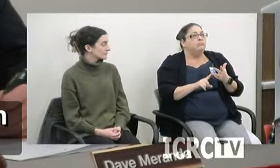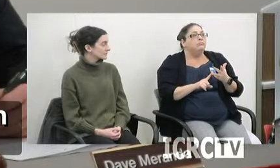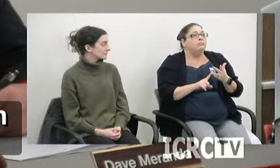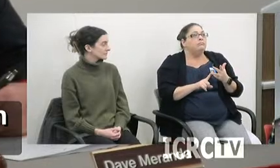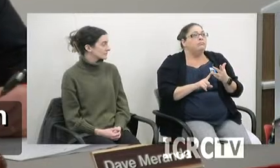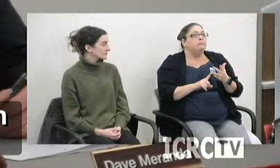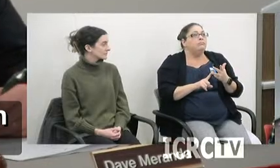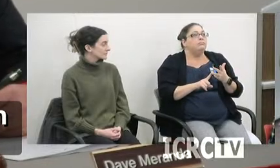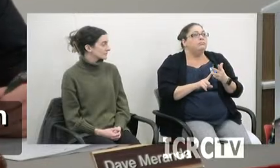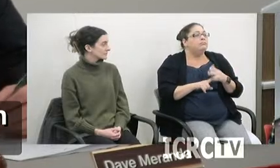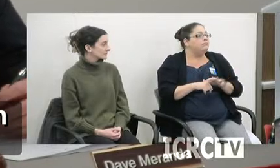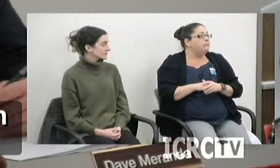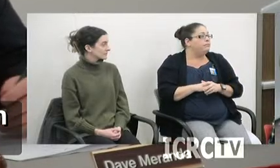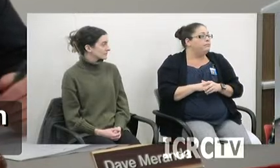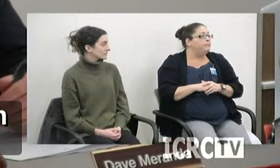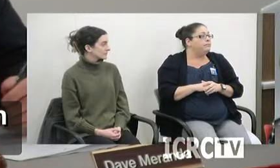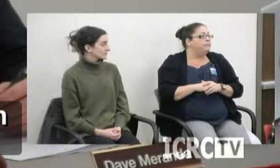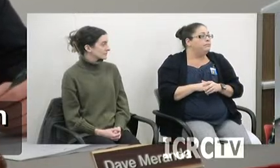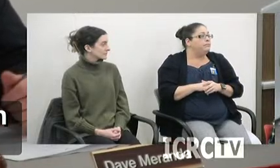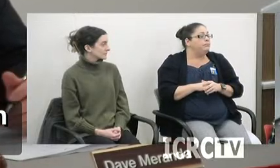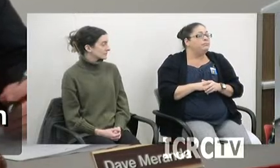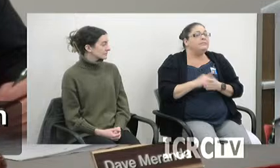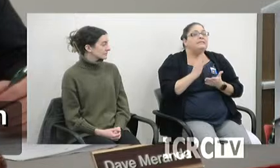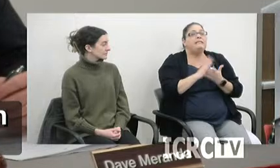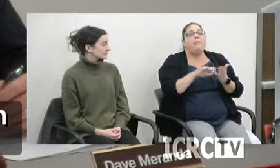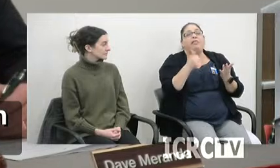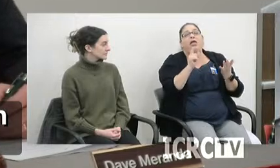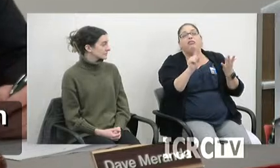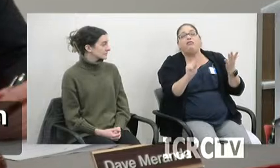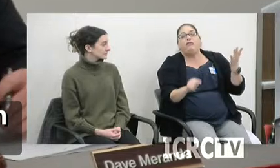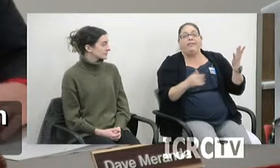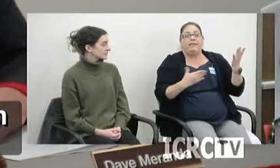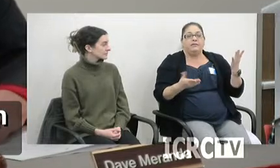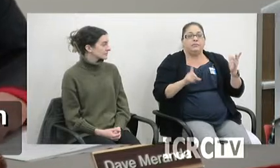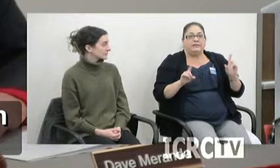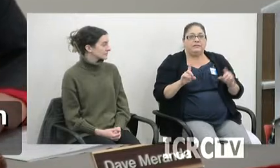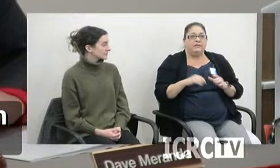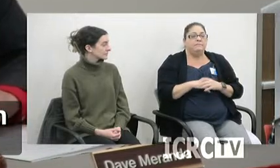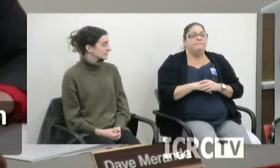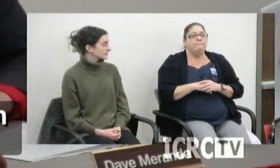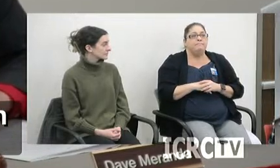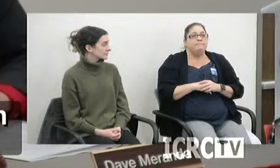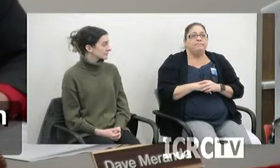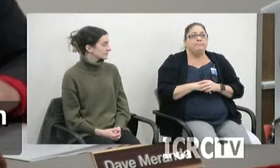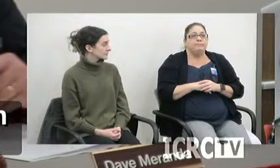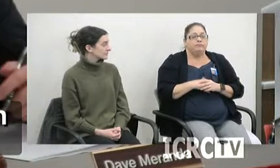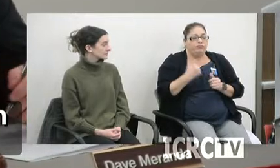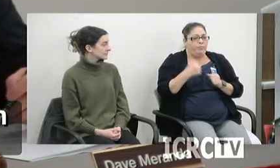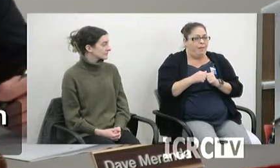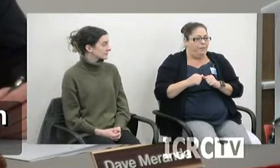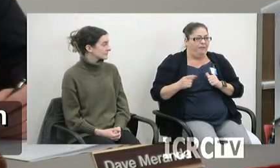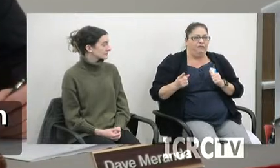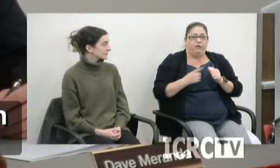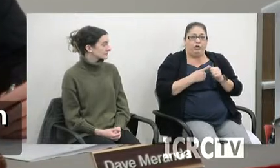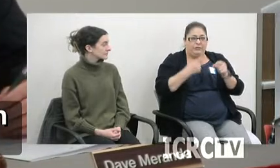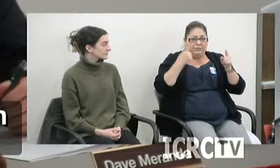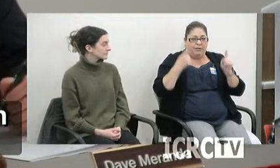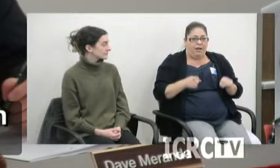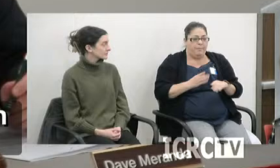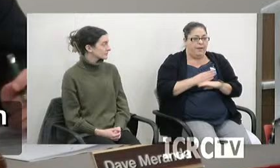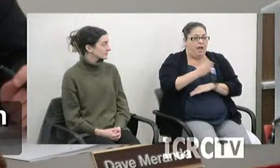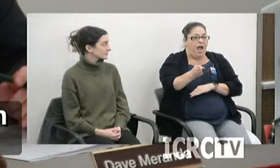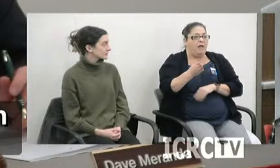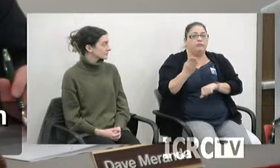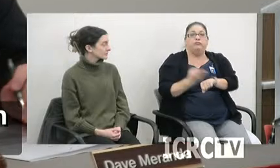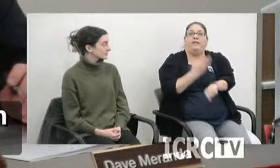Now, with regards to some of the other things, one of the first things that we were doing right after we started was we